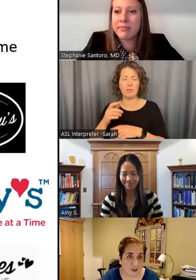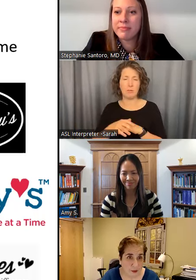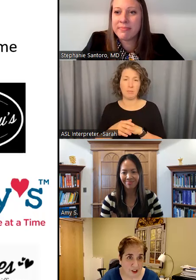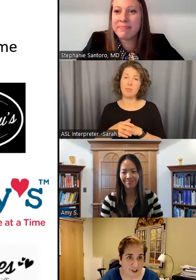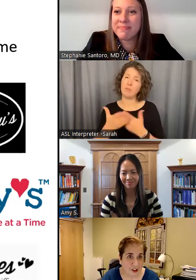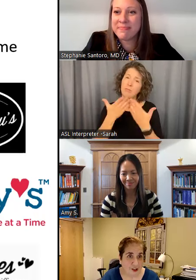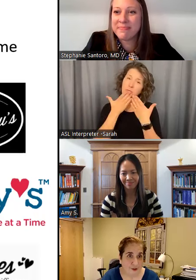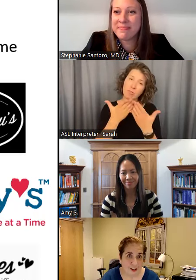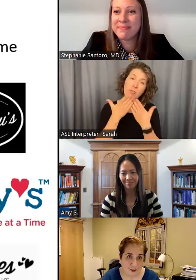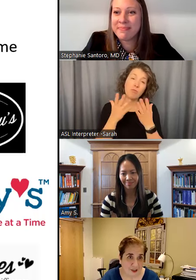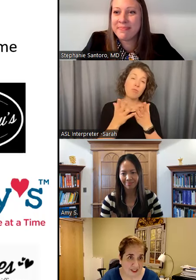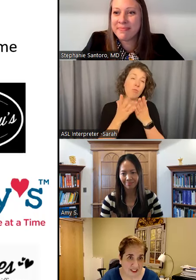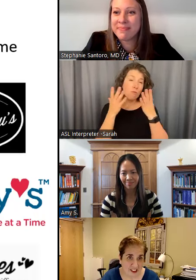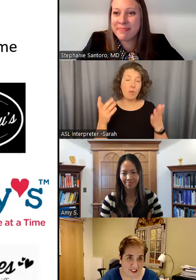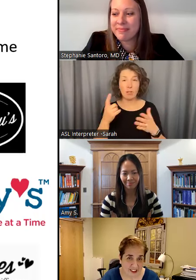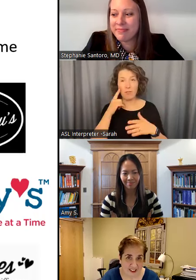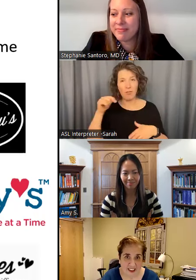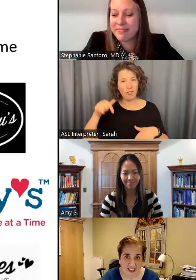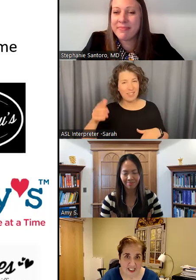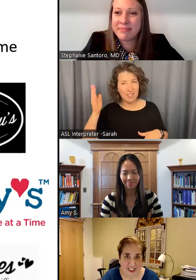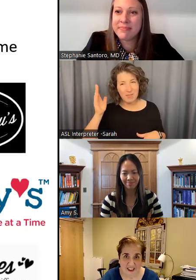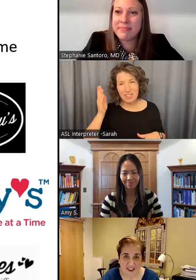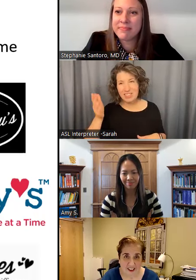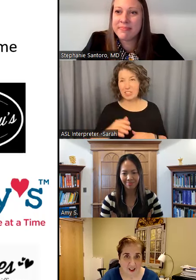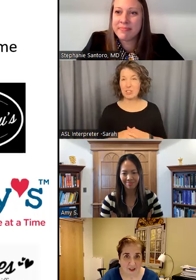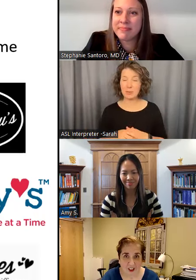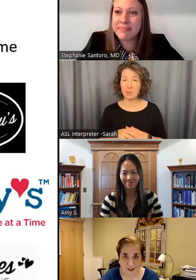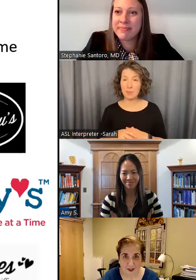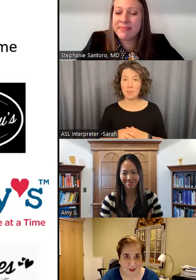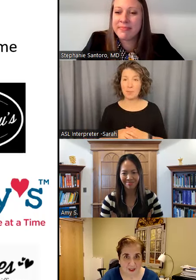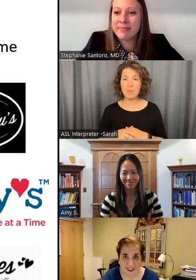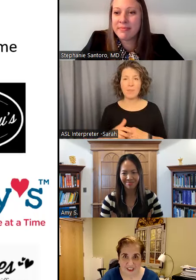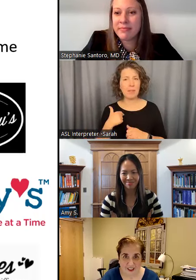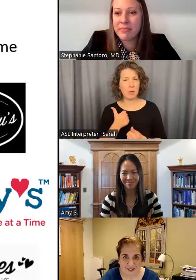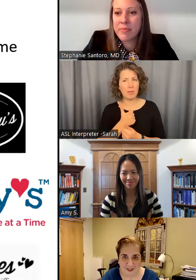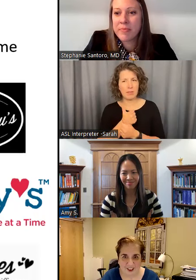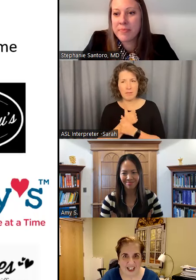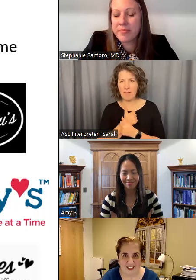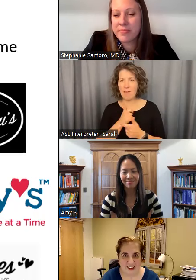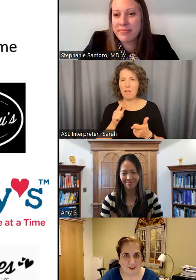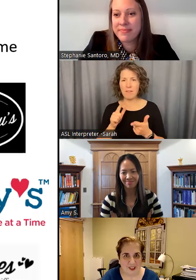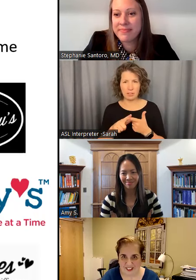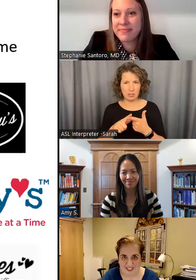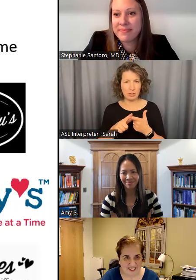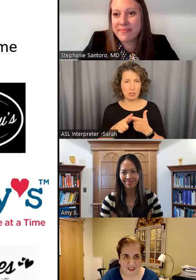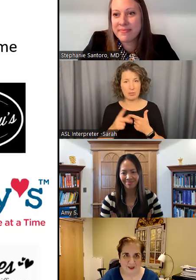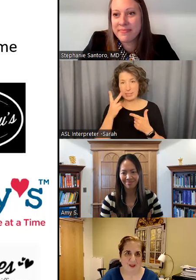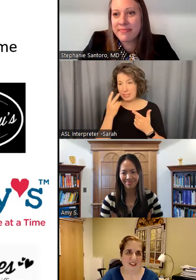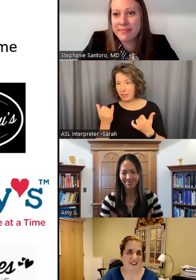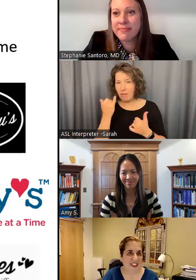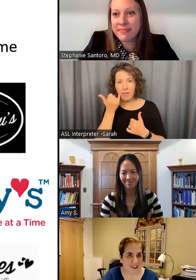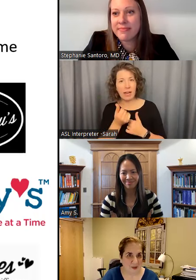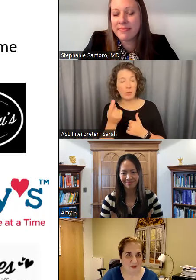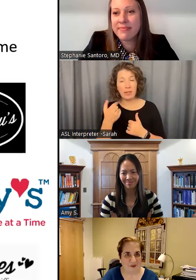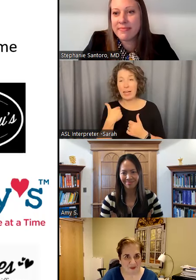you so much for this presentation. And I would love to hear if anyone has any questions,